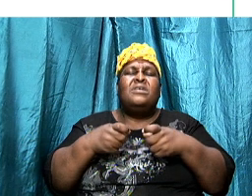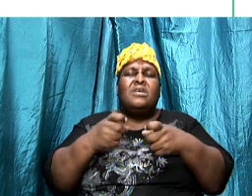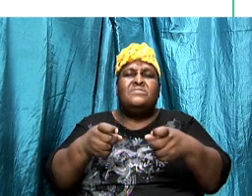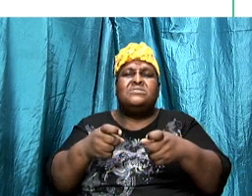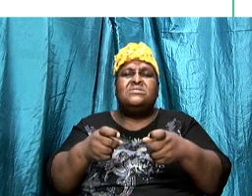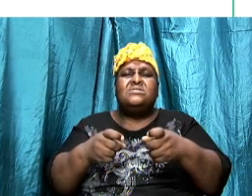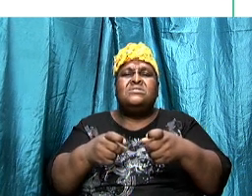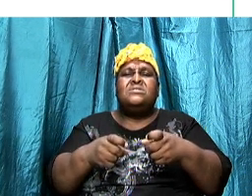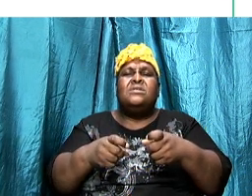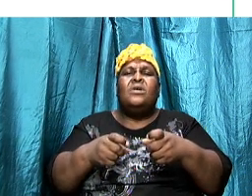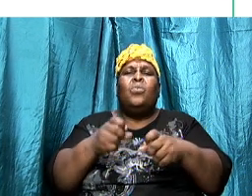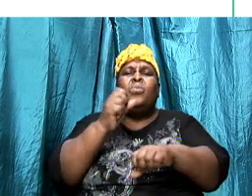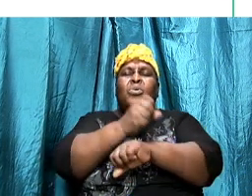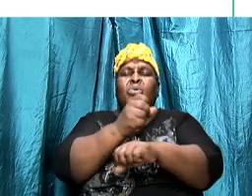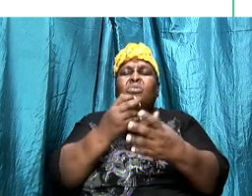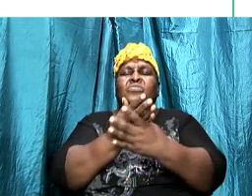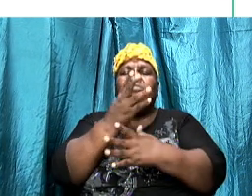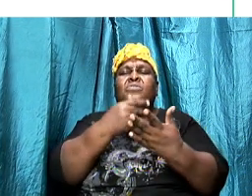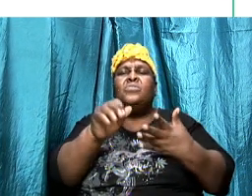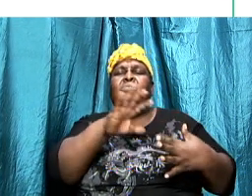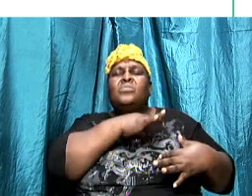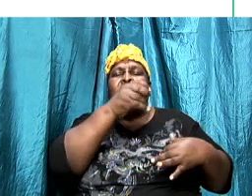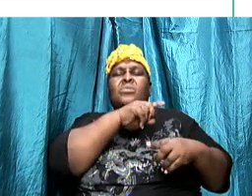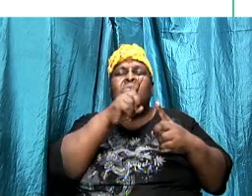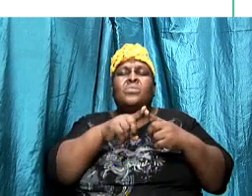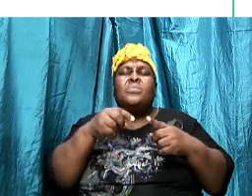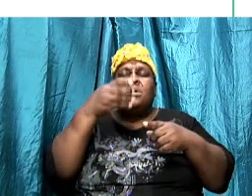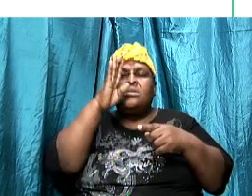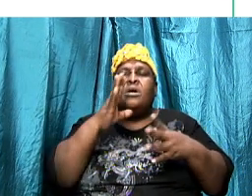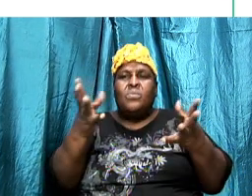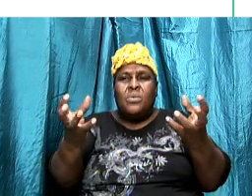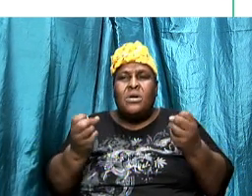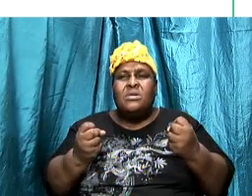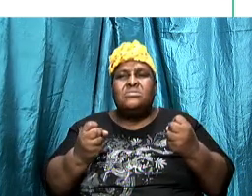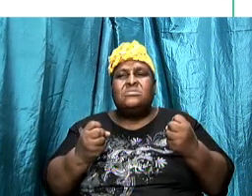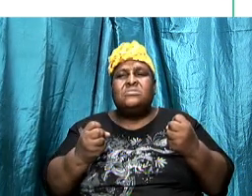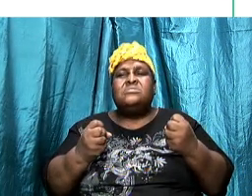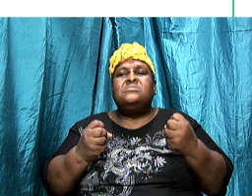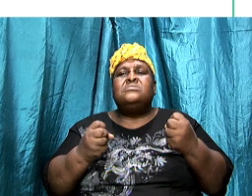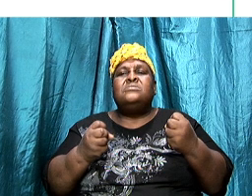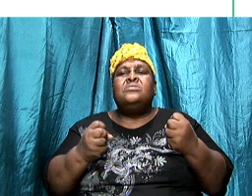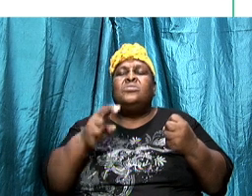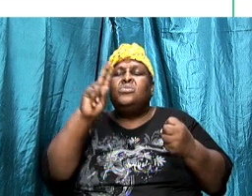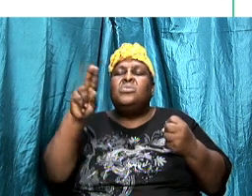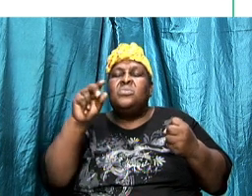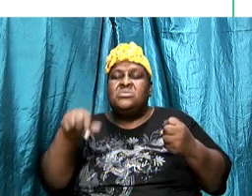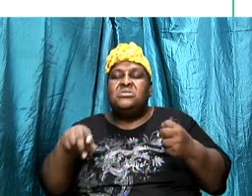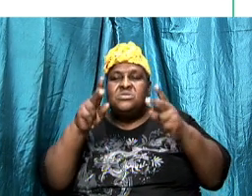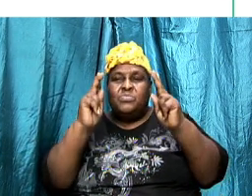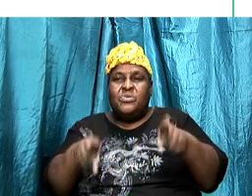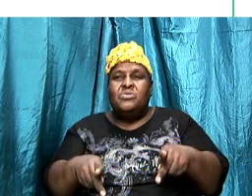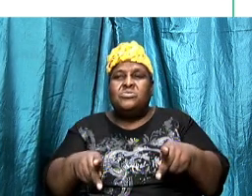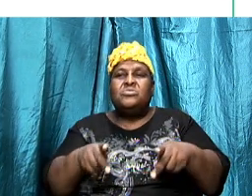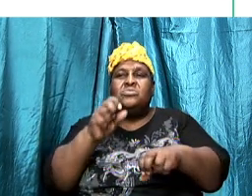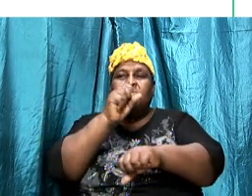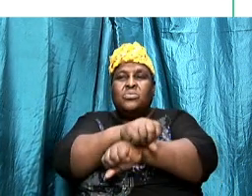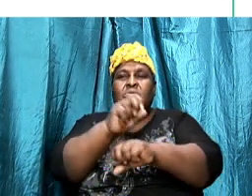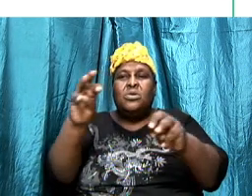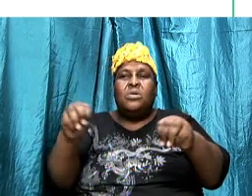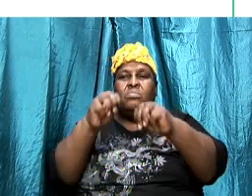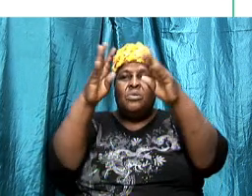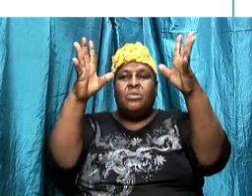And so when God wants, he's able to actually use this person to work a